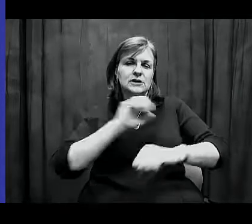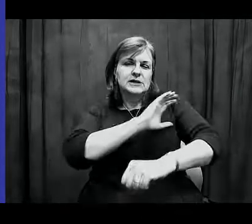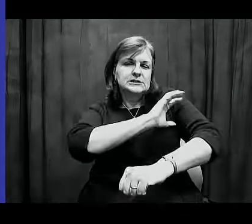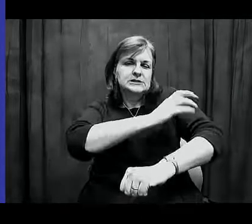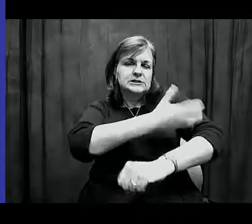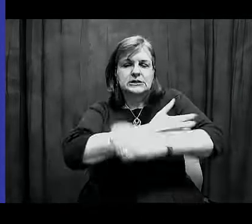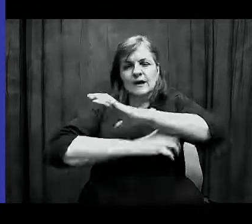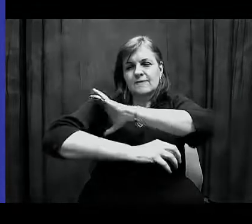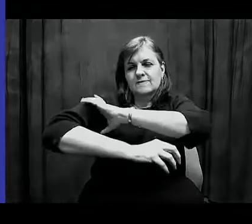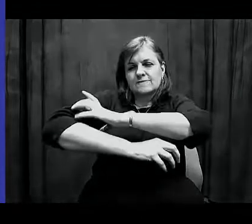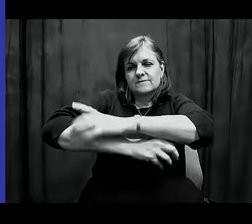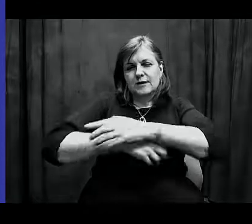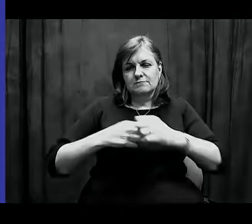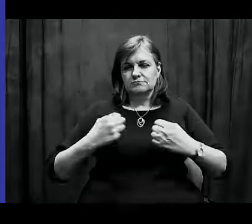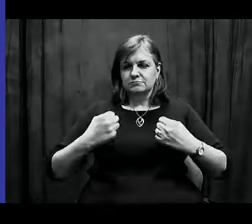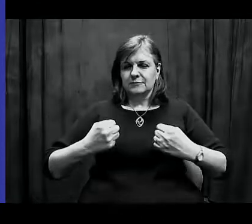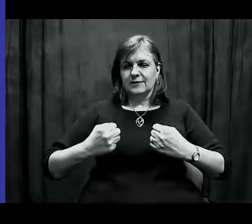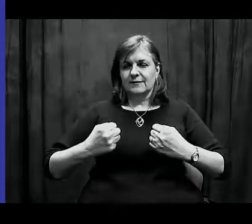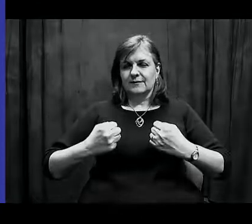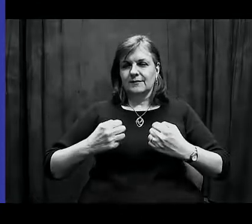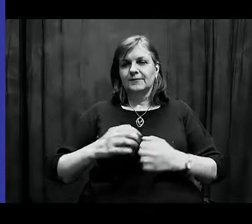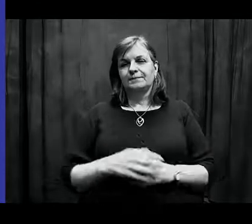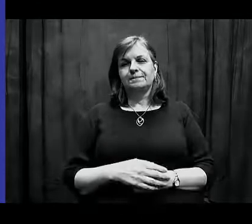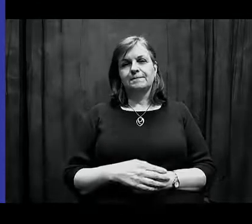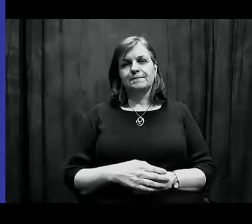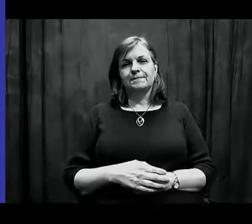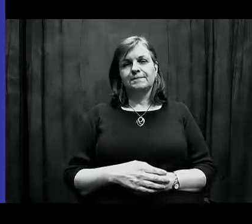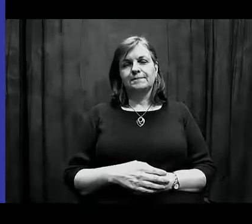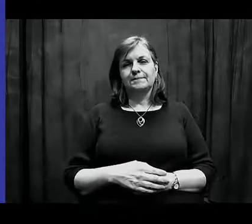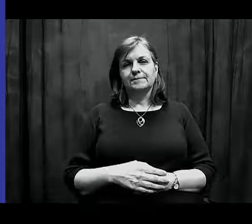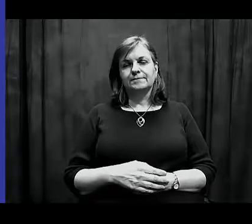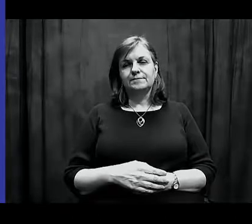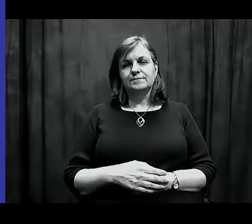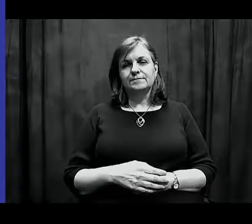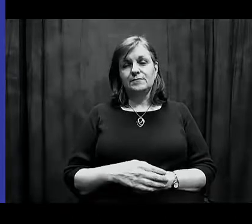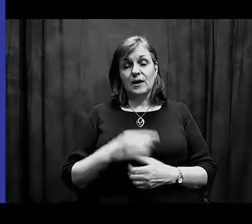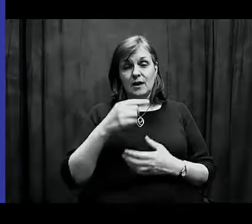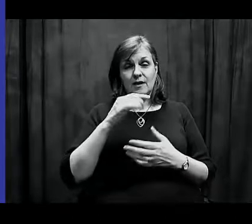the gym and you became very physically fit,